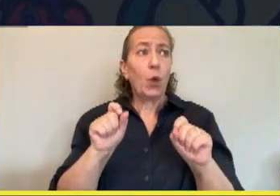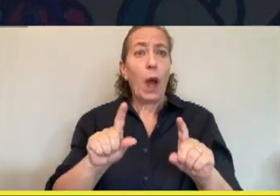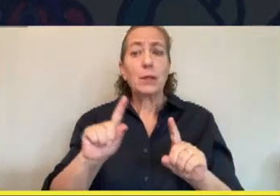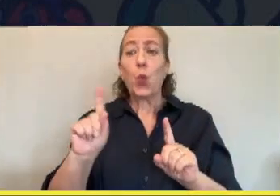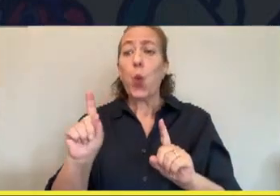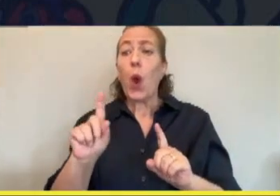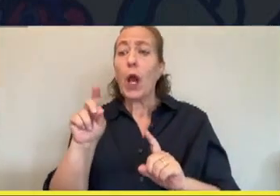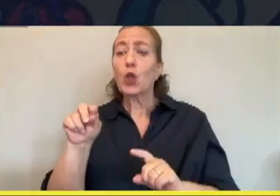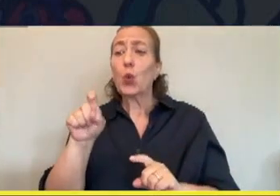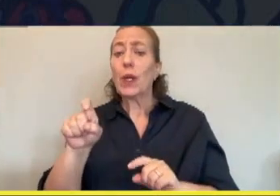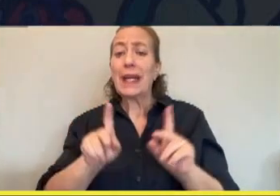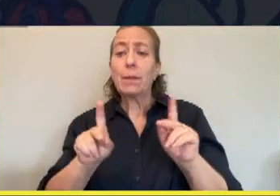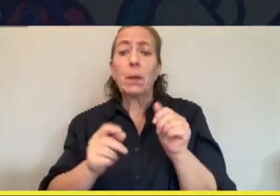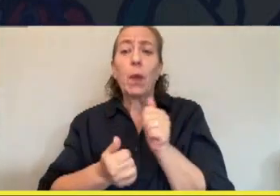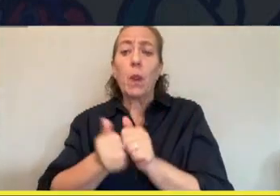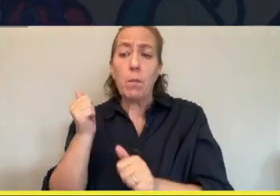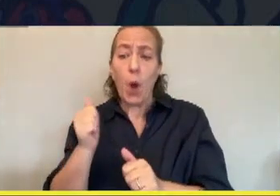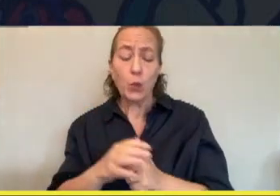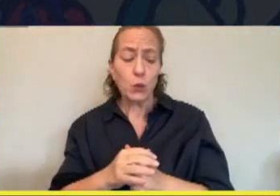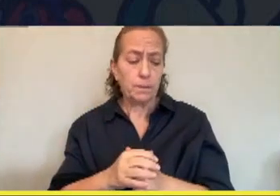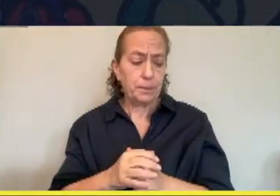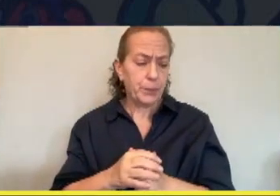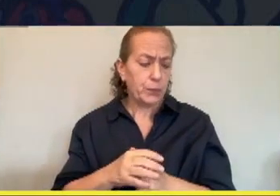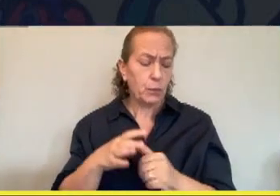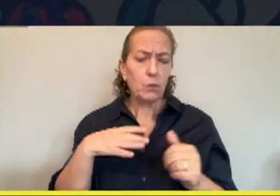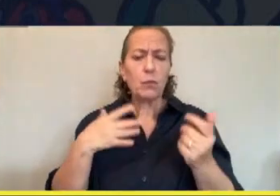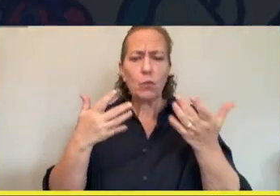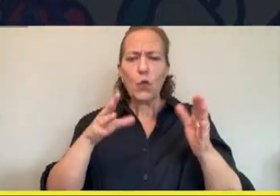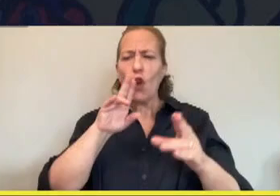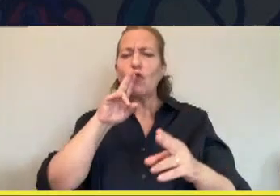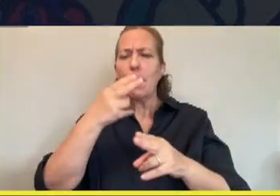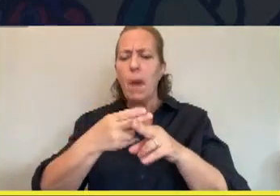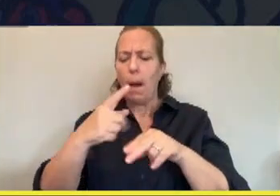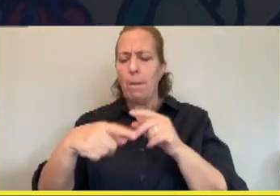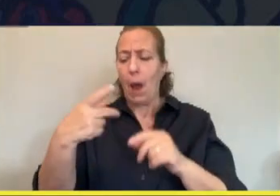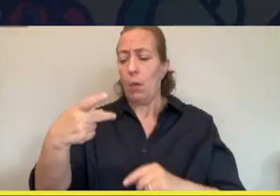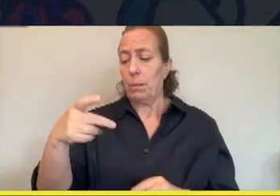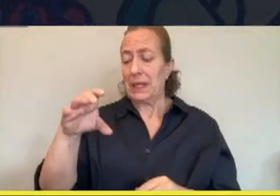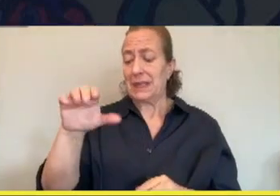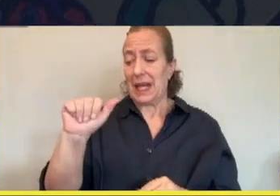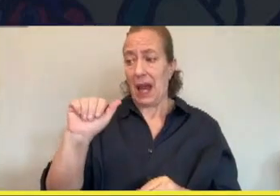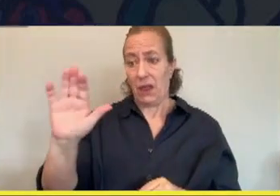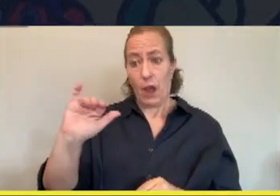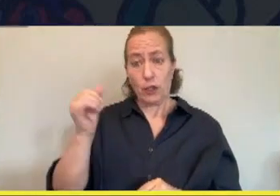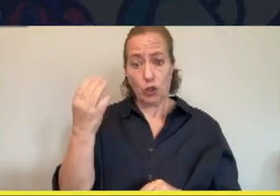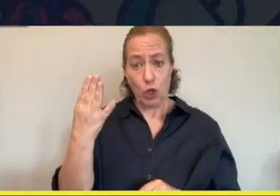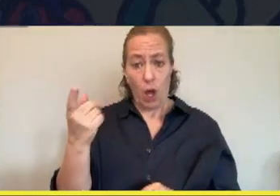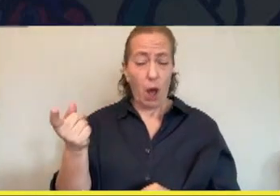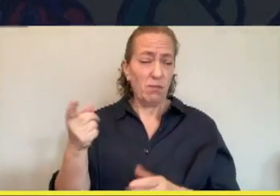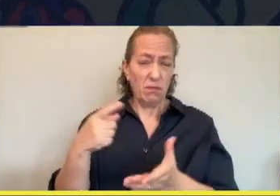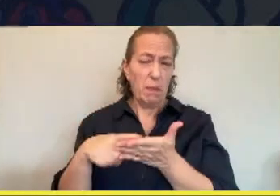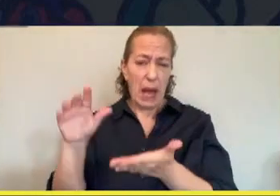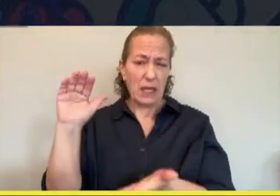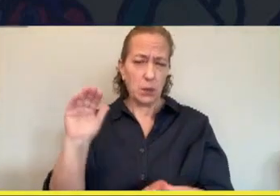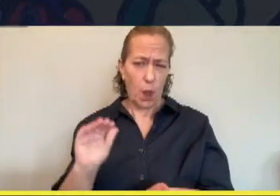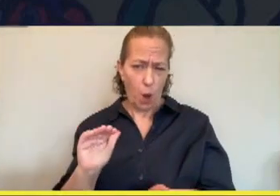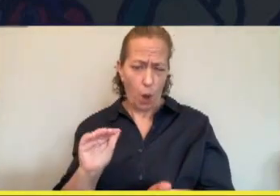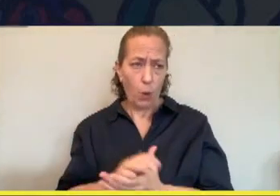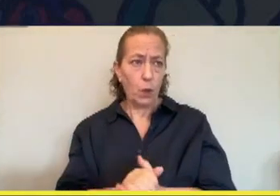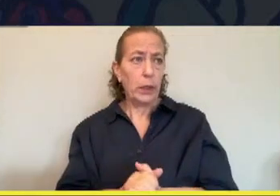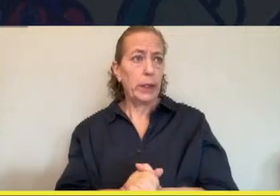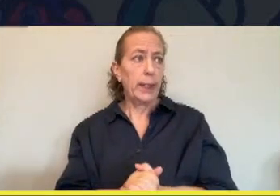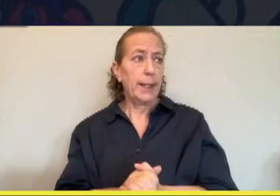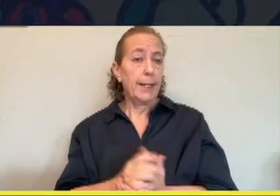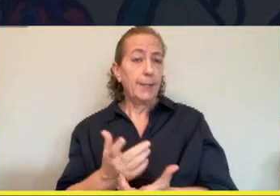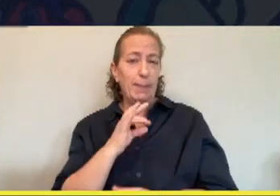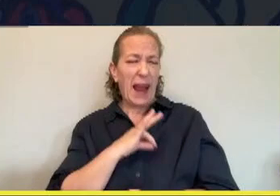Has already been said about PCA jobs. They are low-paid jobs, often without